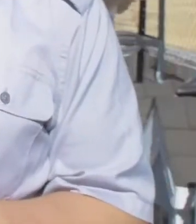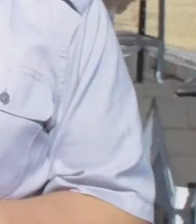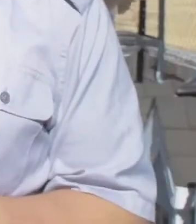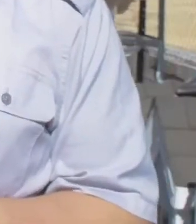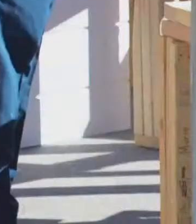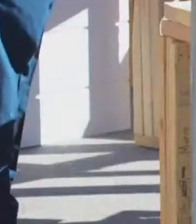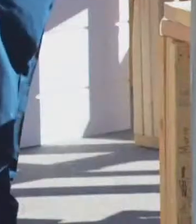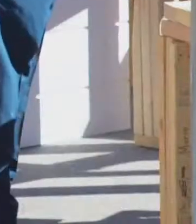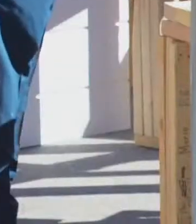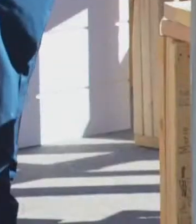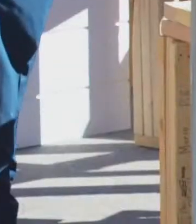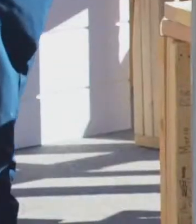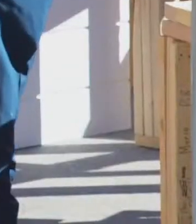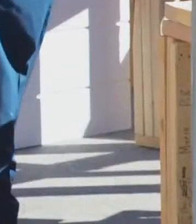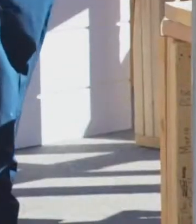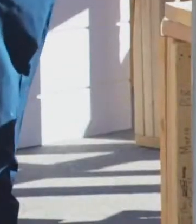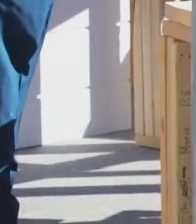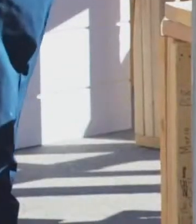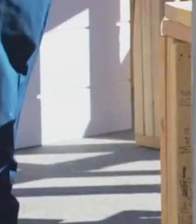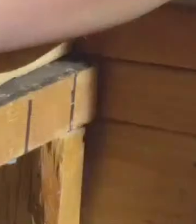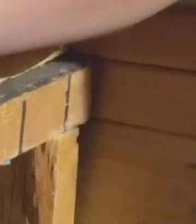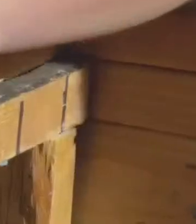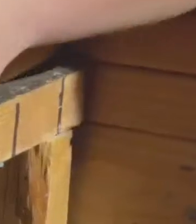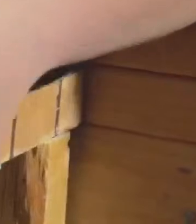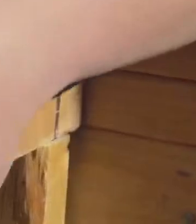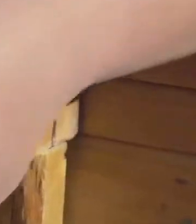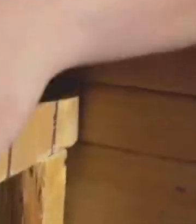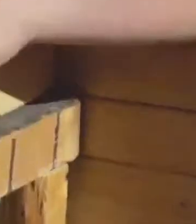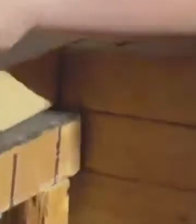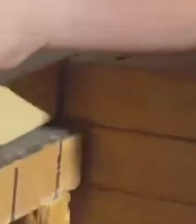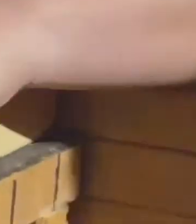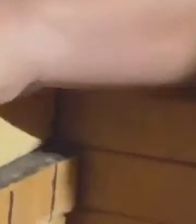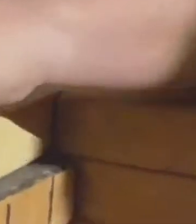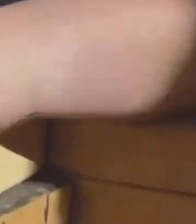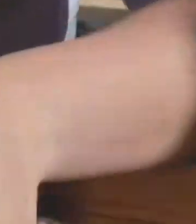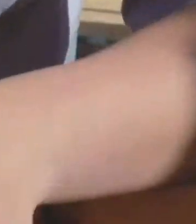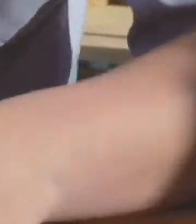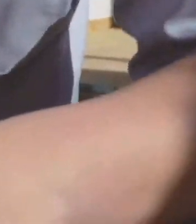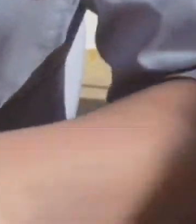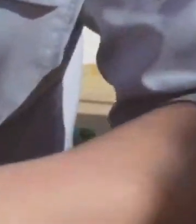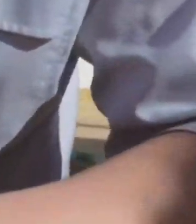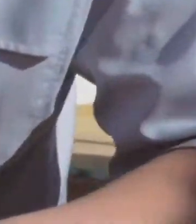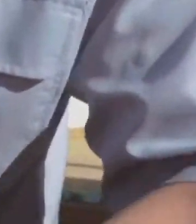never thought I would use, but now that I'm here, I might use them in the near future.